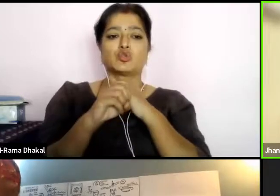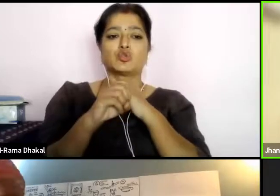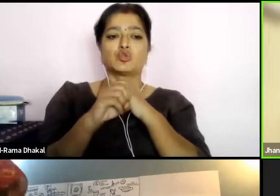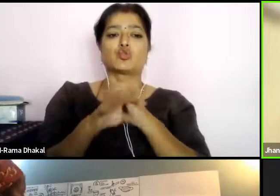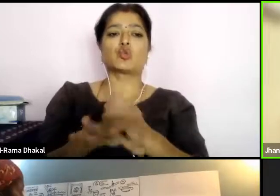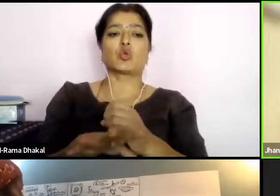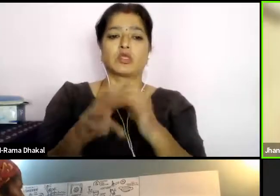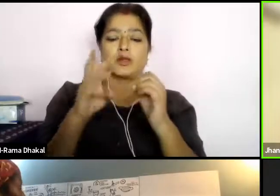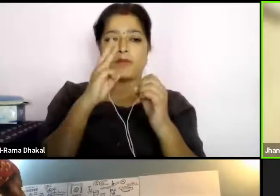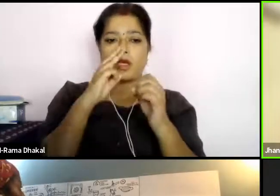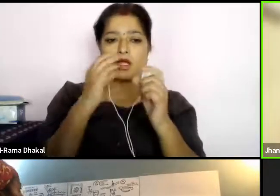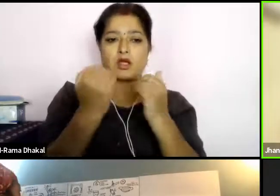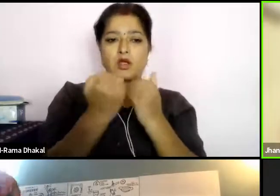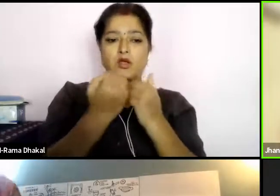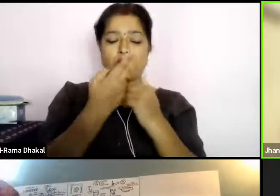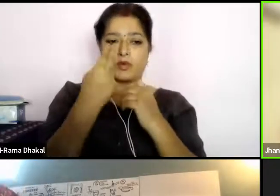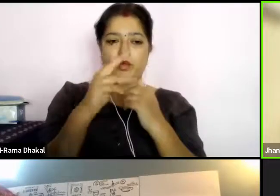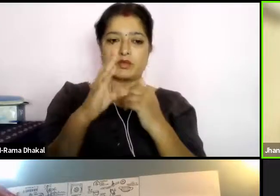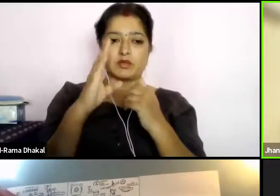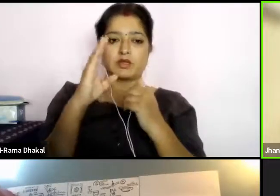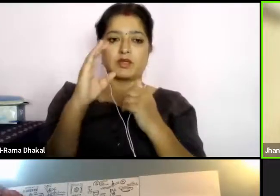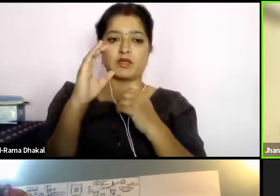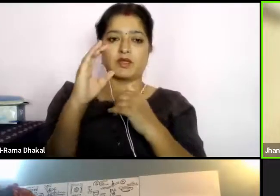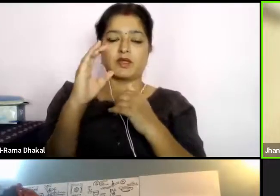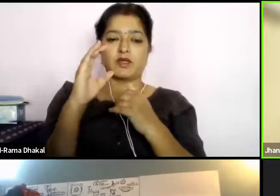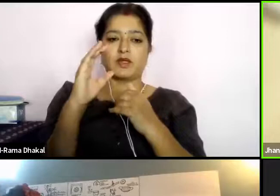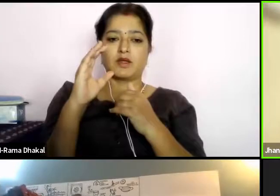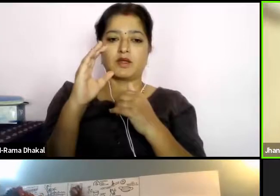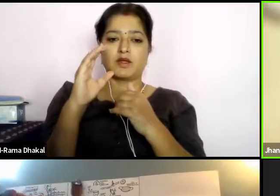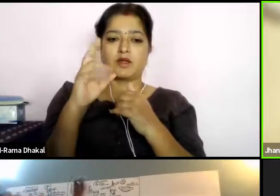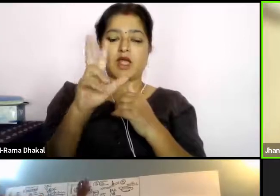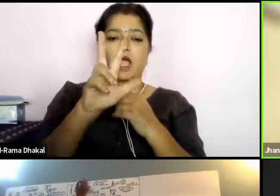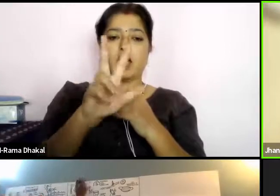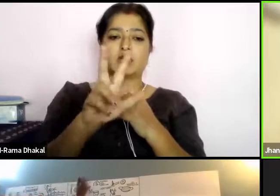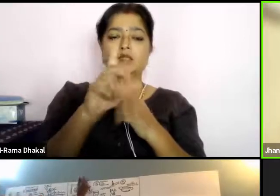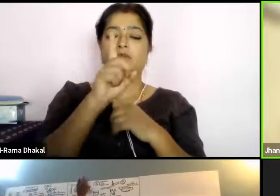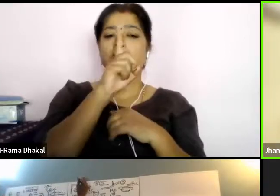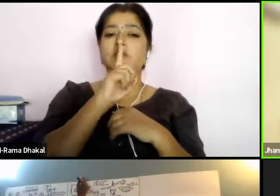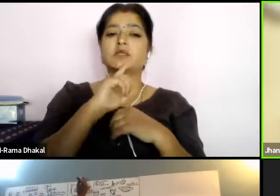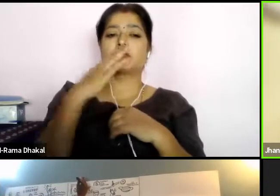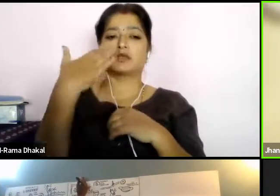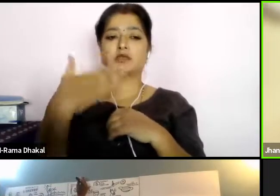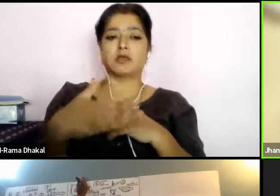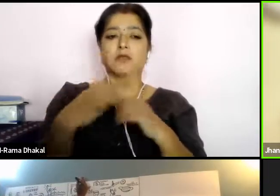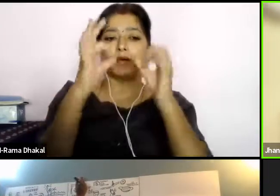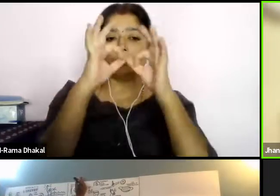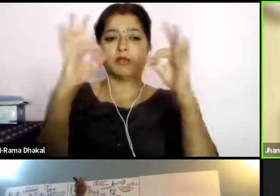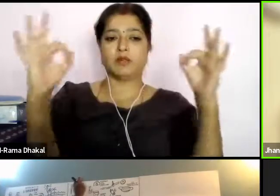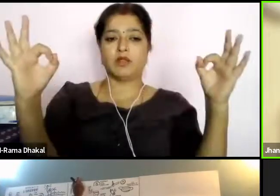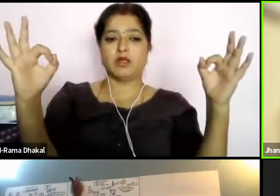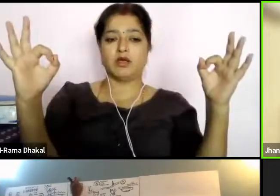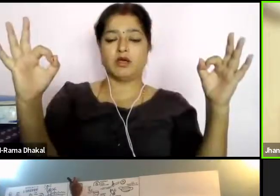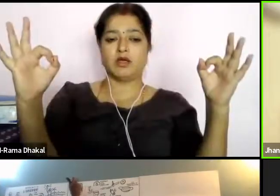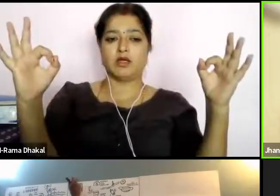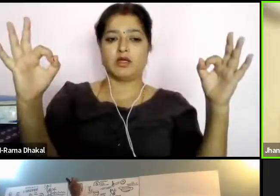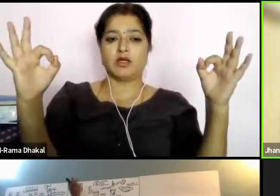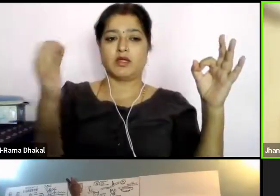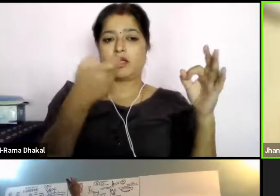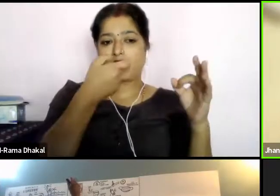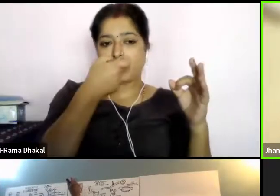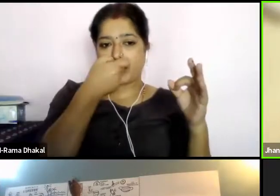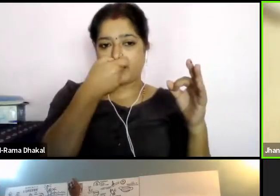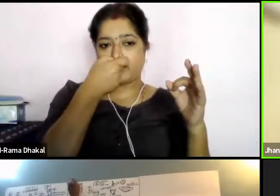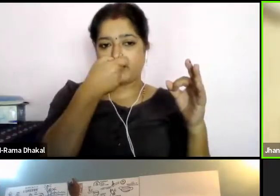Desire of the Nations, an organization aimed at building young women and rural women's capacities to combat climate change through